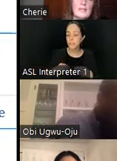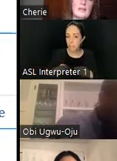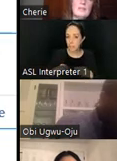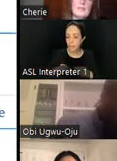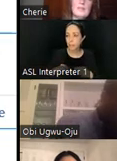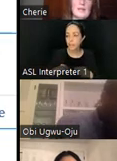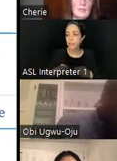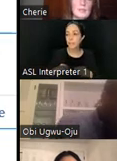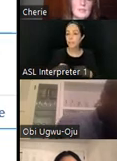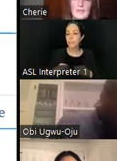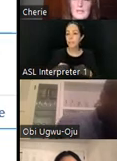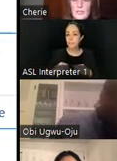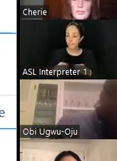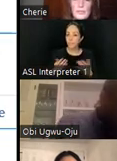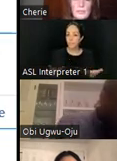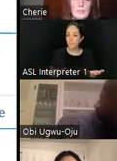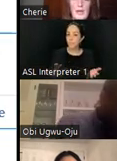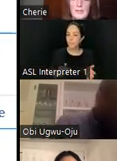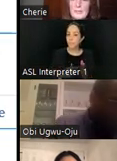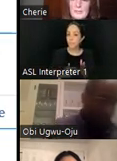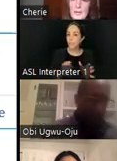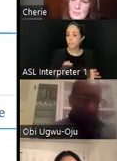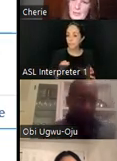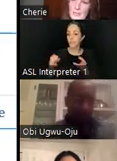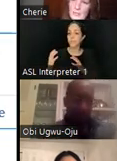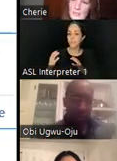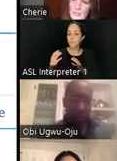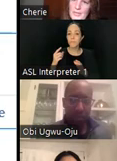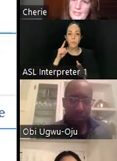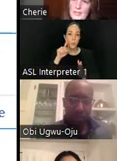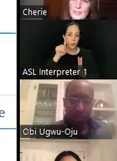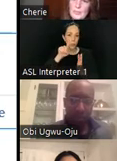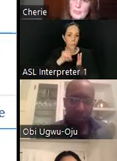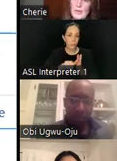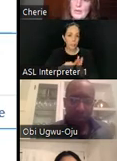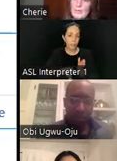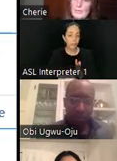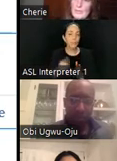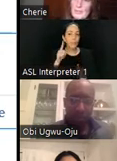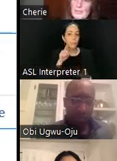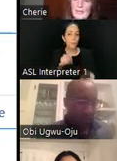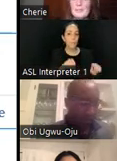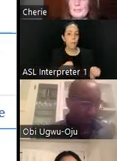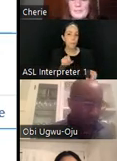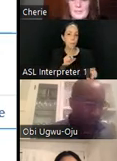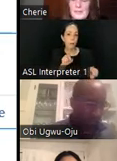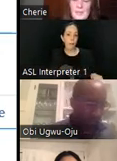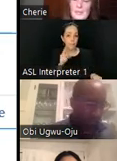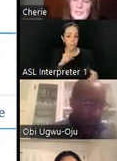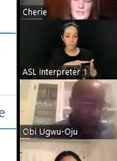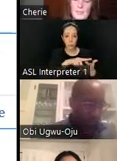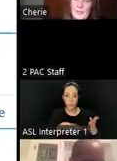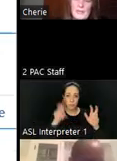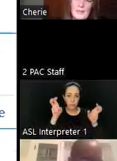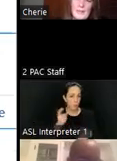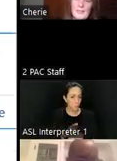like they accepted that they would look into having possible answers for this. That's when all that was determined.